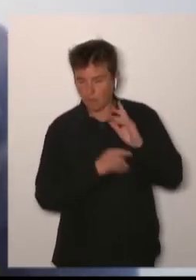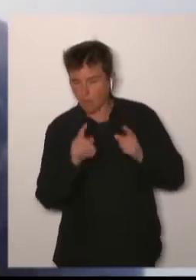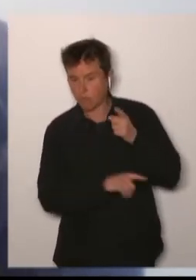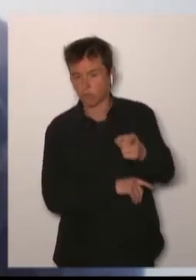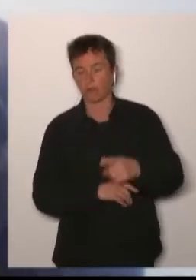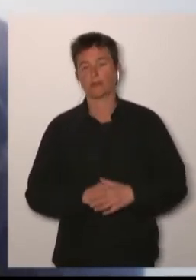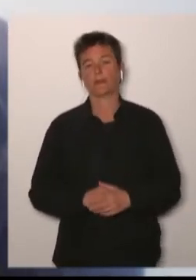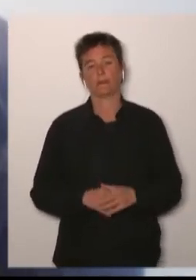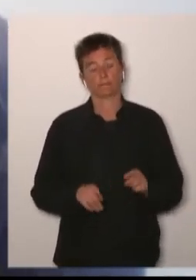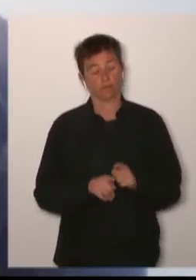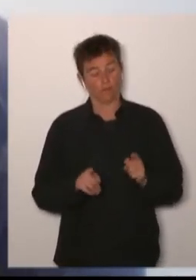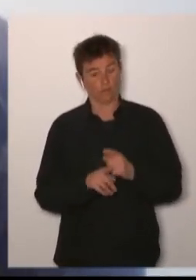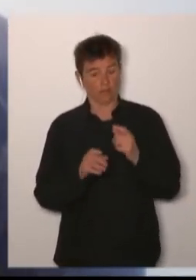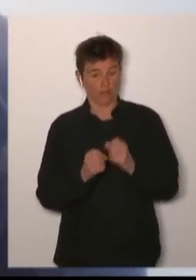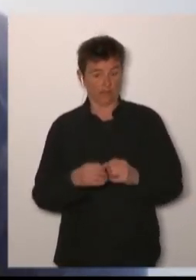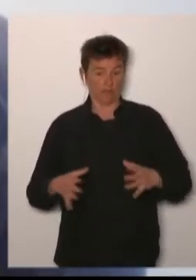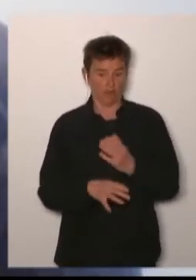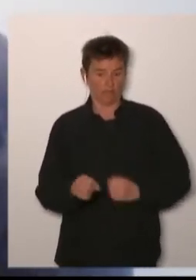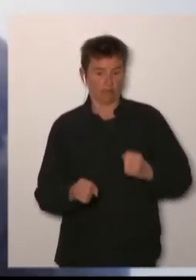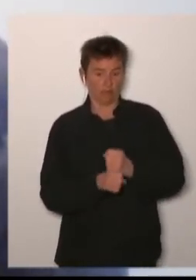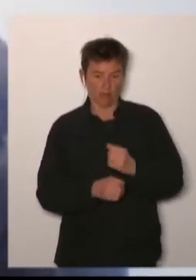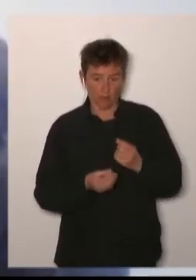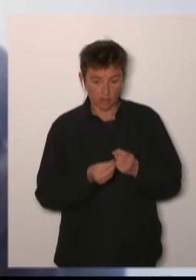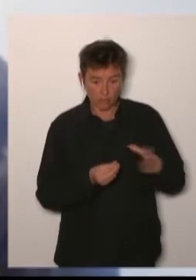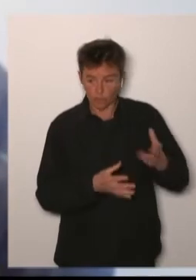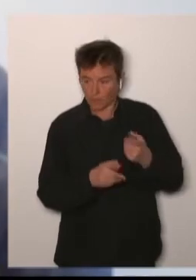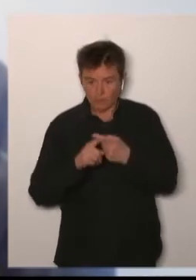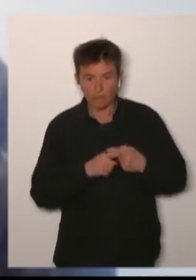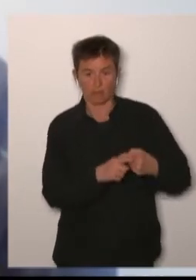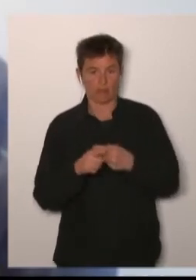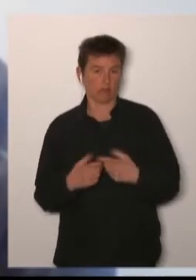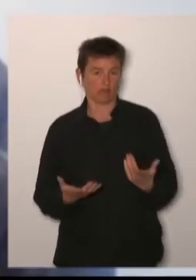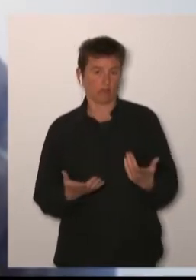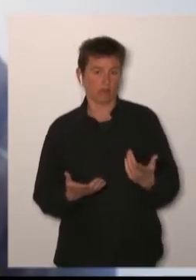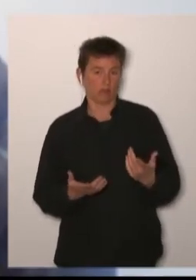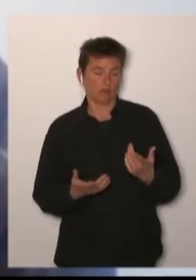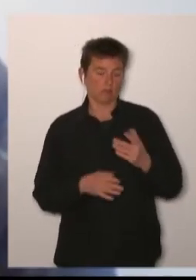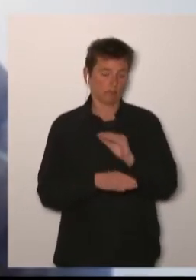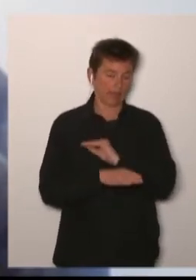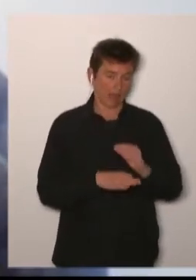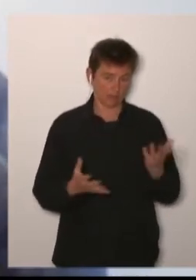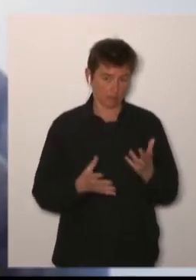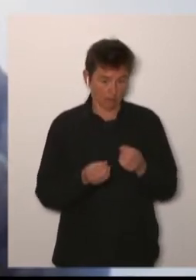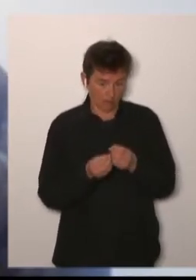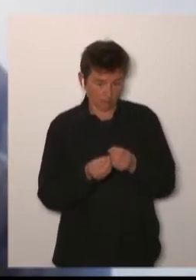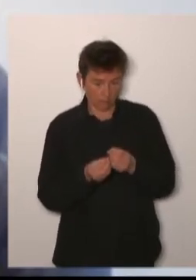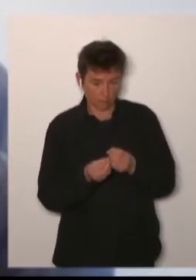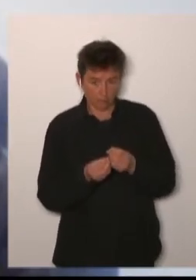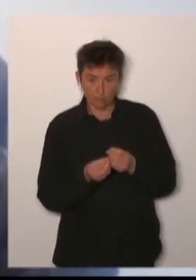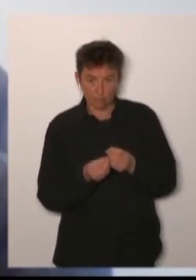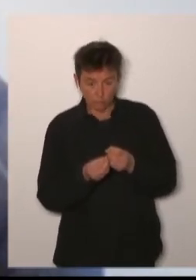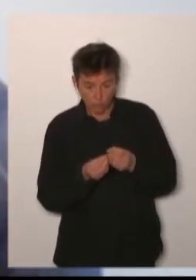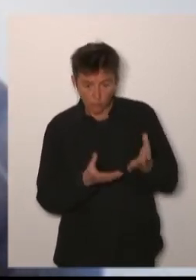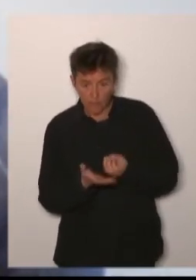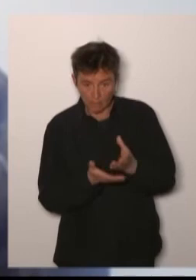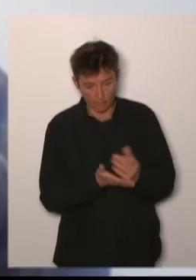data elements, and you know, then ensuring that data collected are fit for purpose. And when I say fit